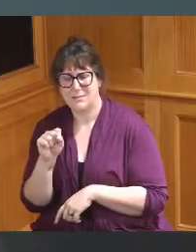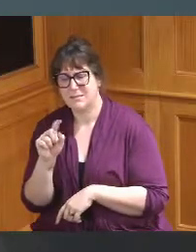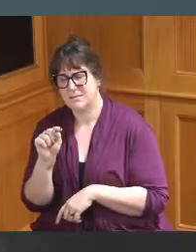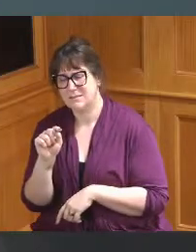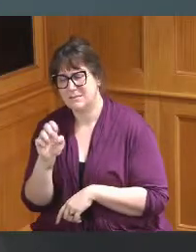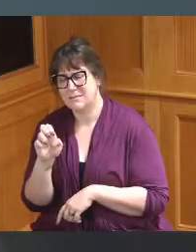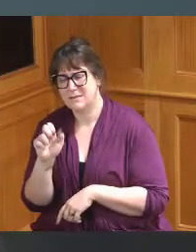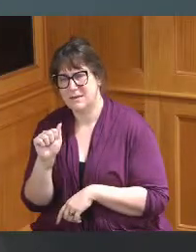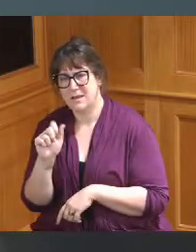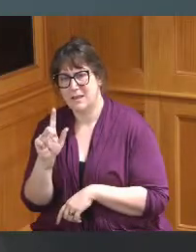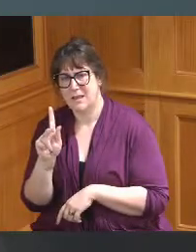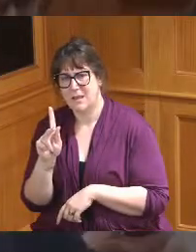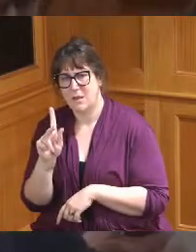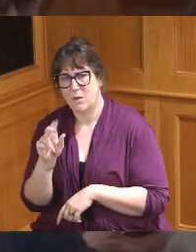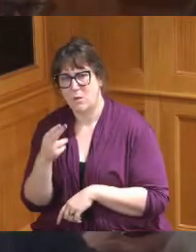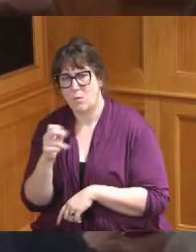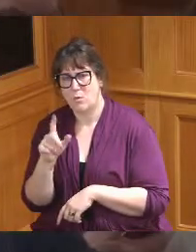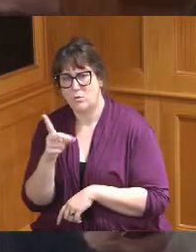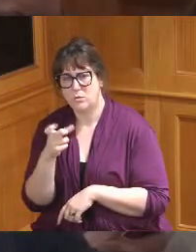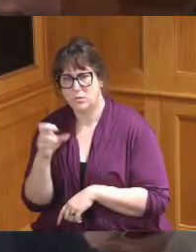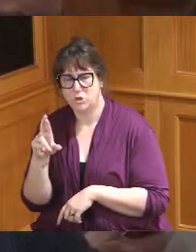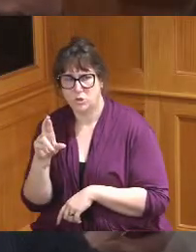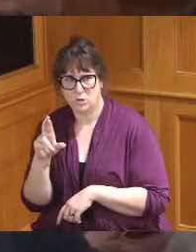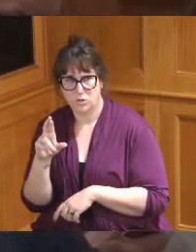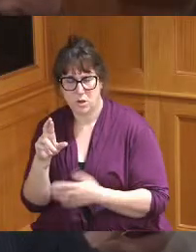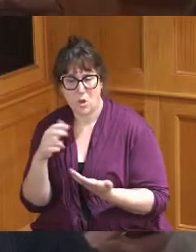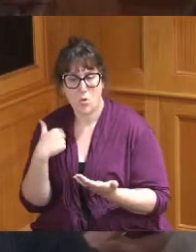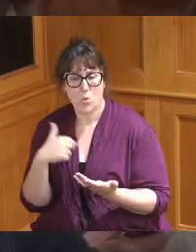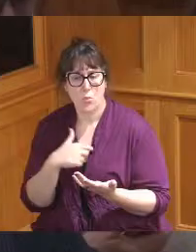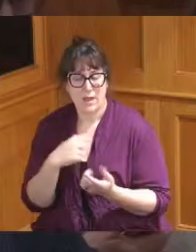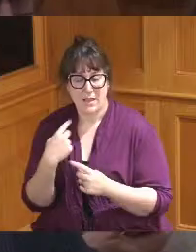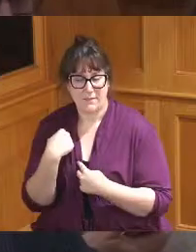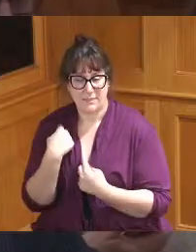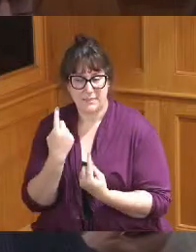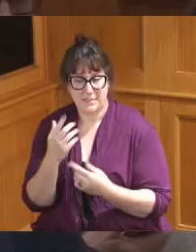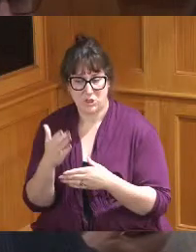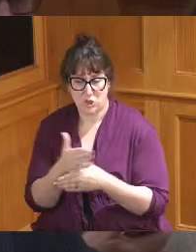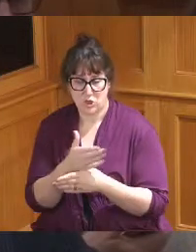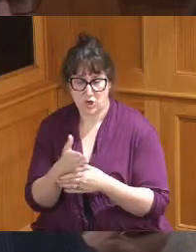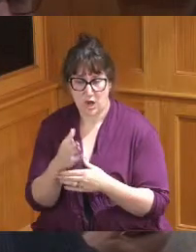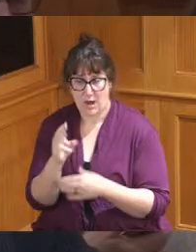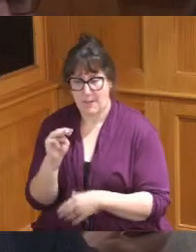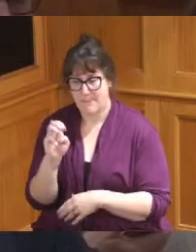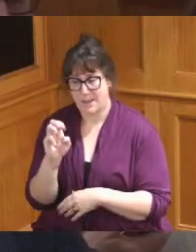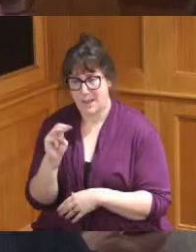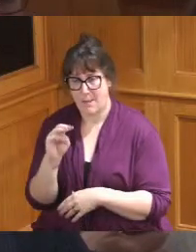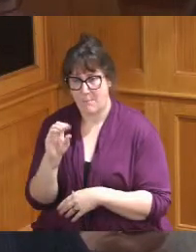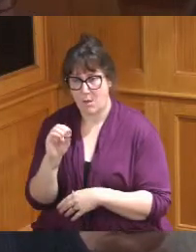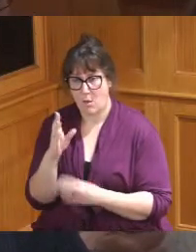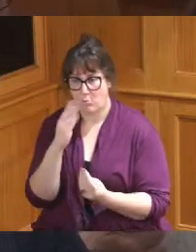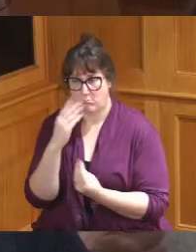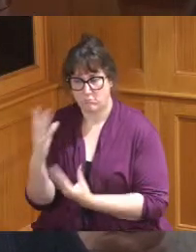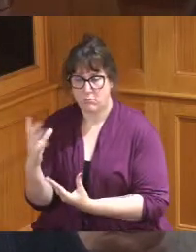addition. We have, since sharing the memo that we provided previously, reached out to the